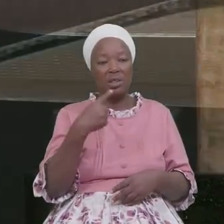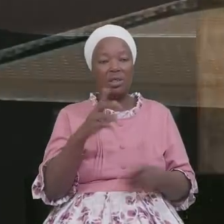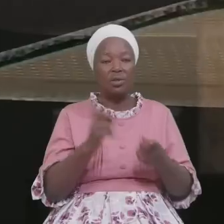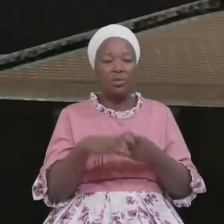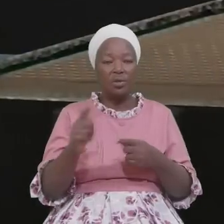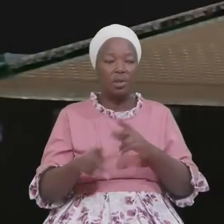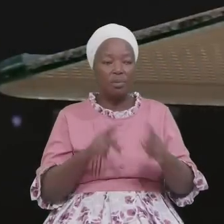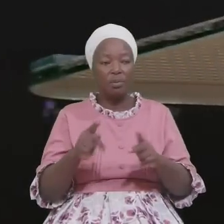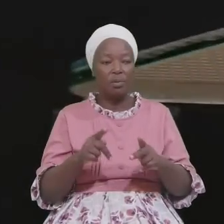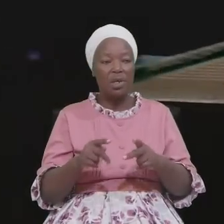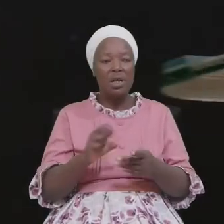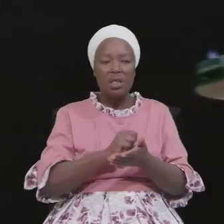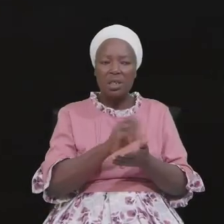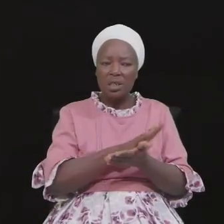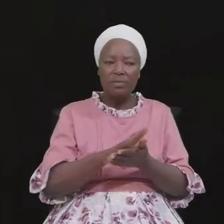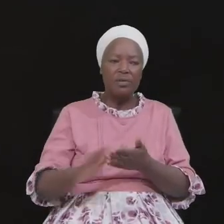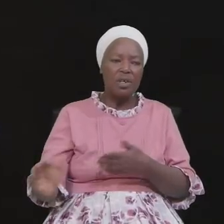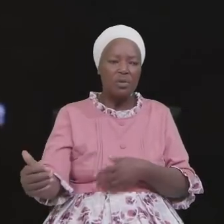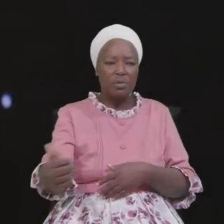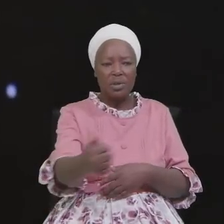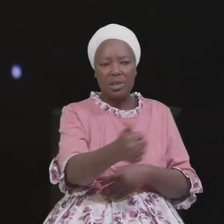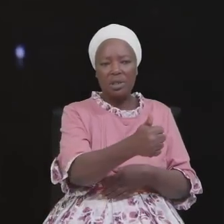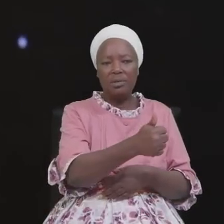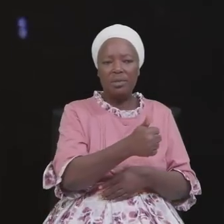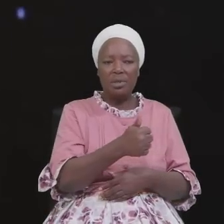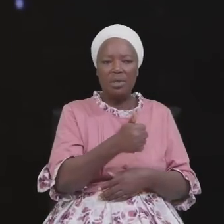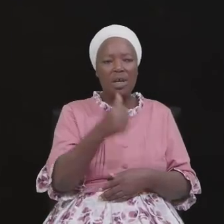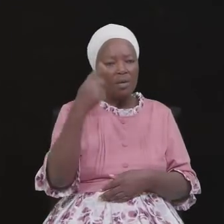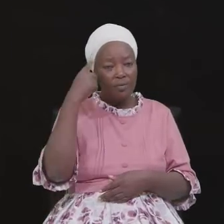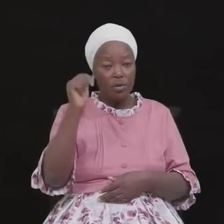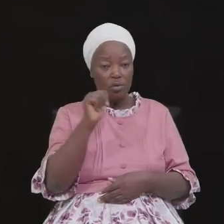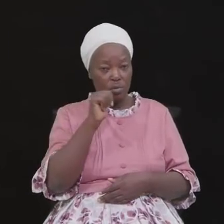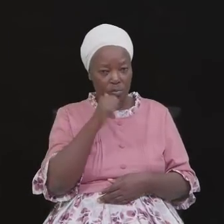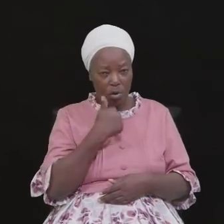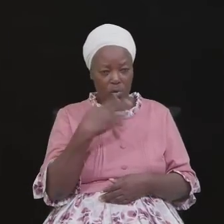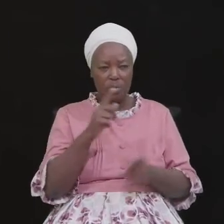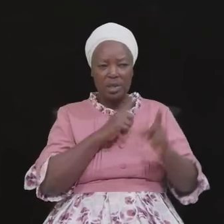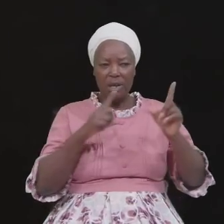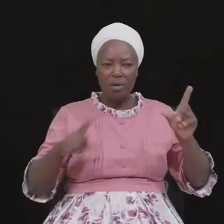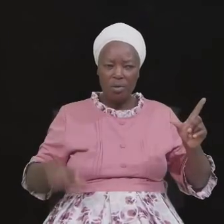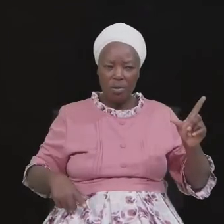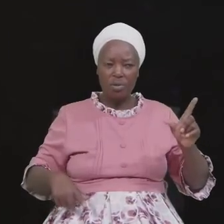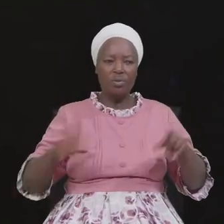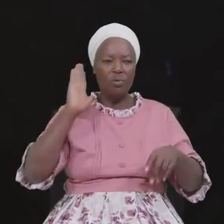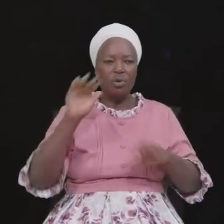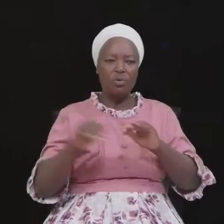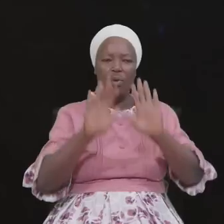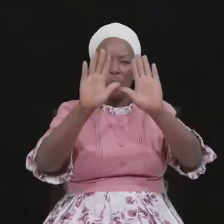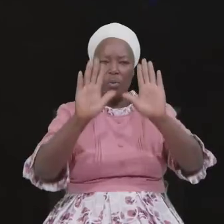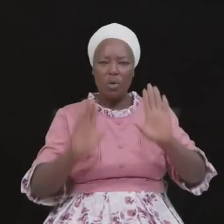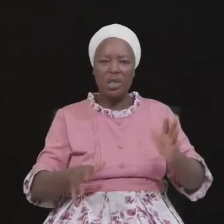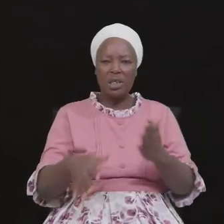people, sanctify yourselves, for tomorrow the Lord will do